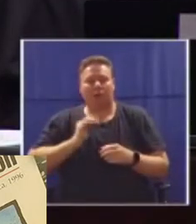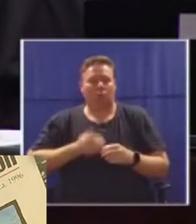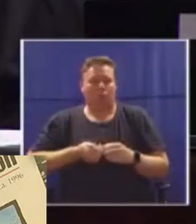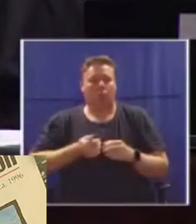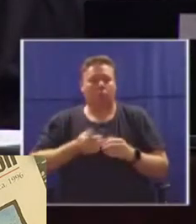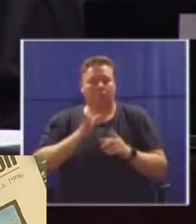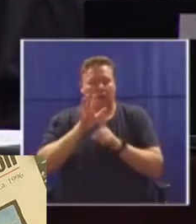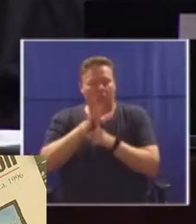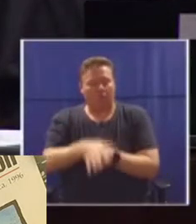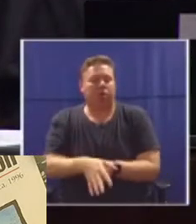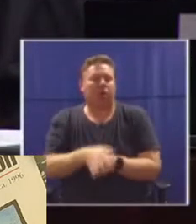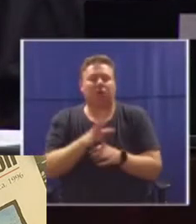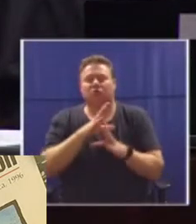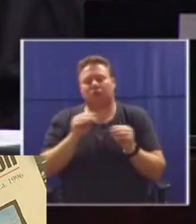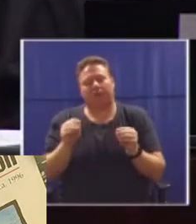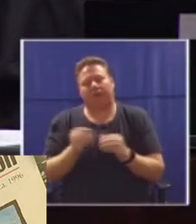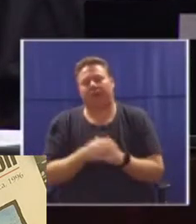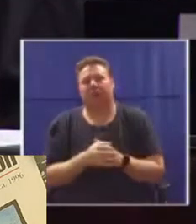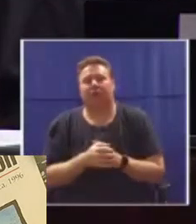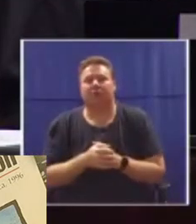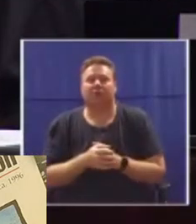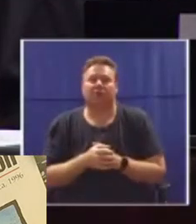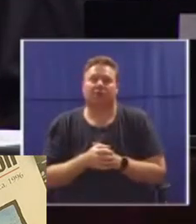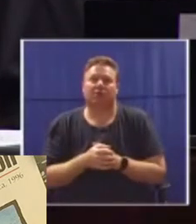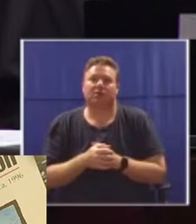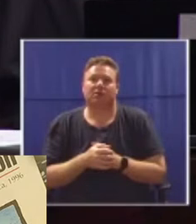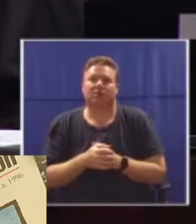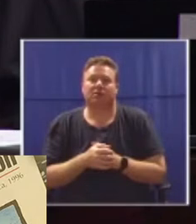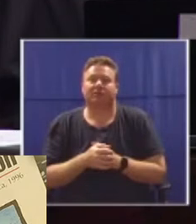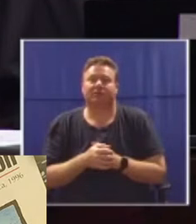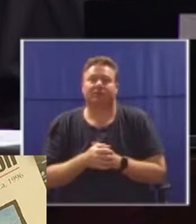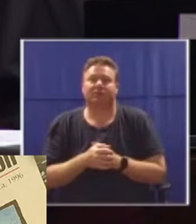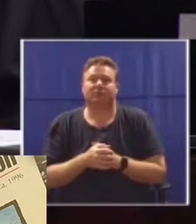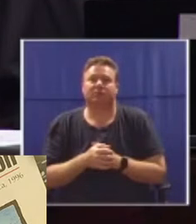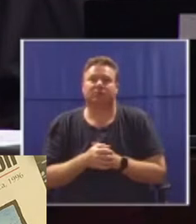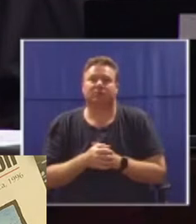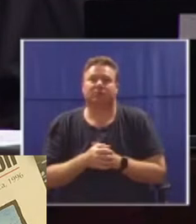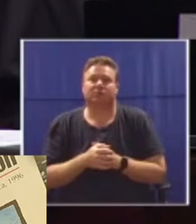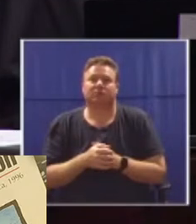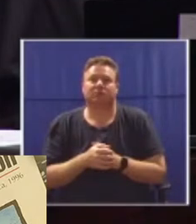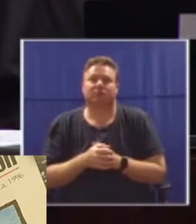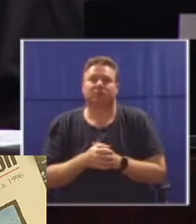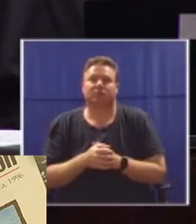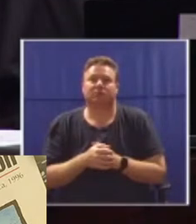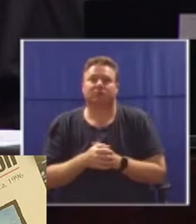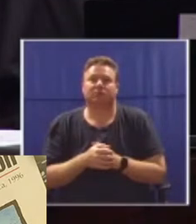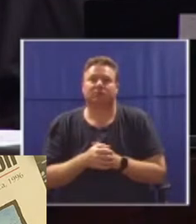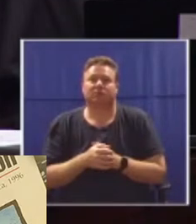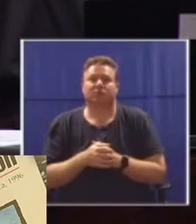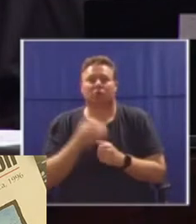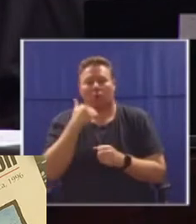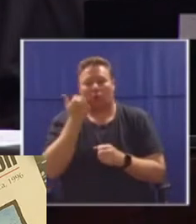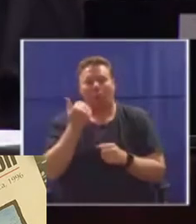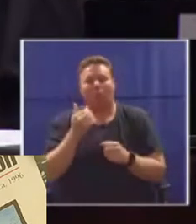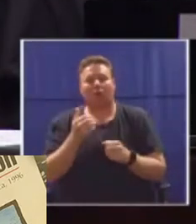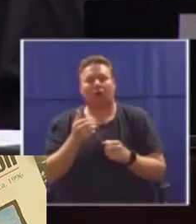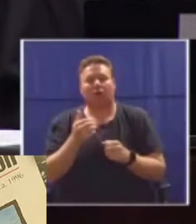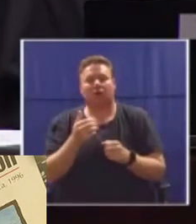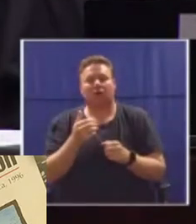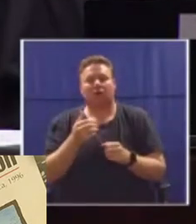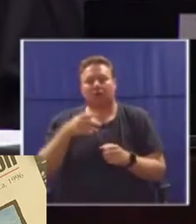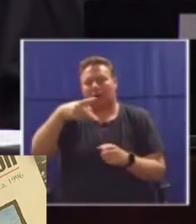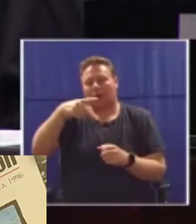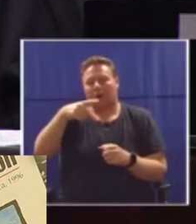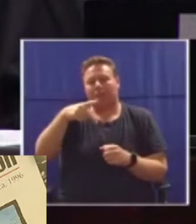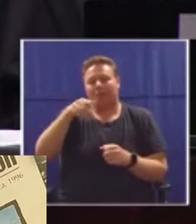which oppress women and impact people around the world. We want to send our solidarity to the women of